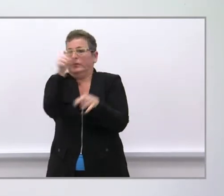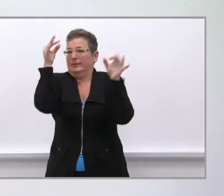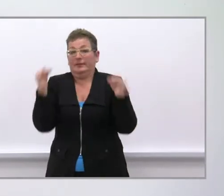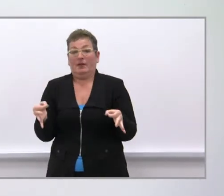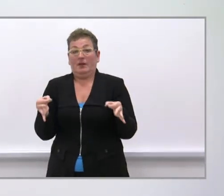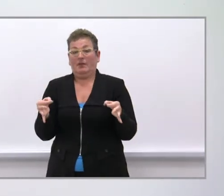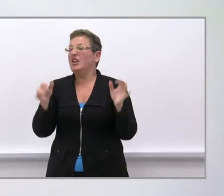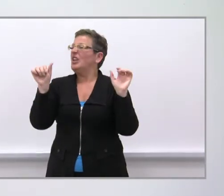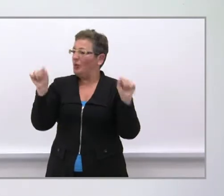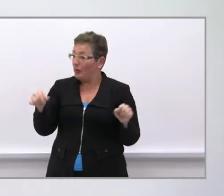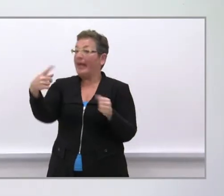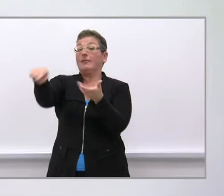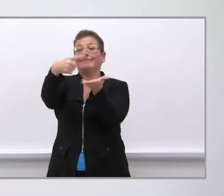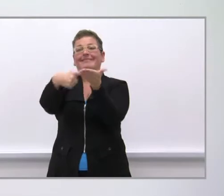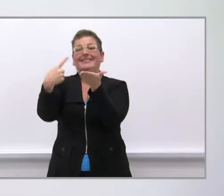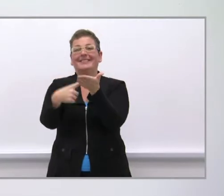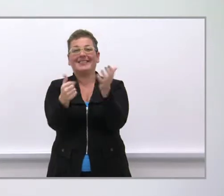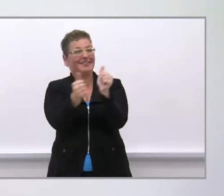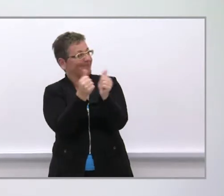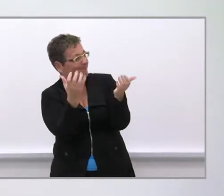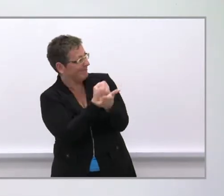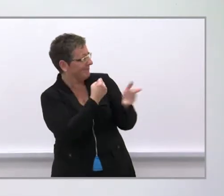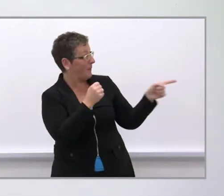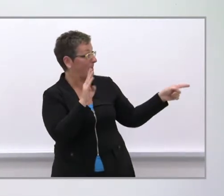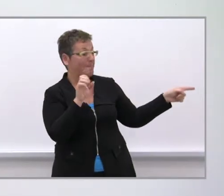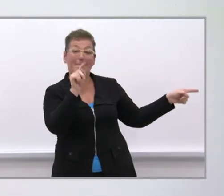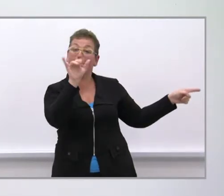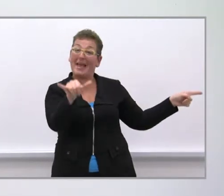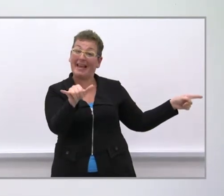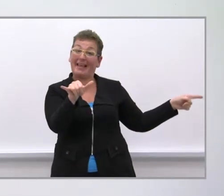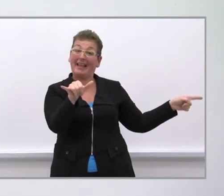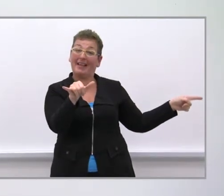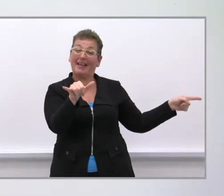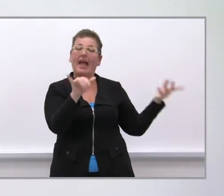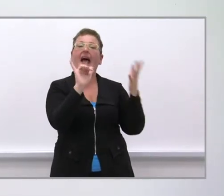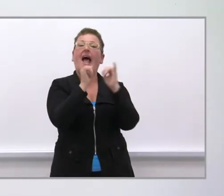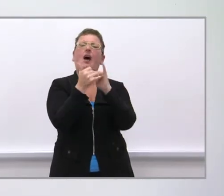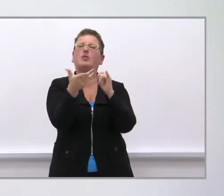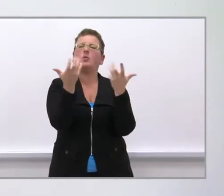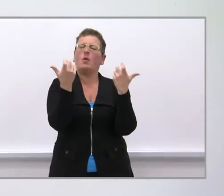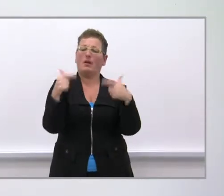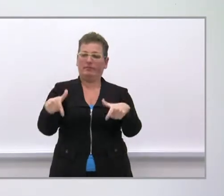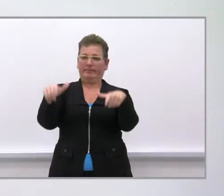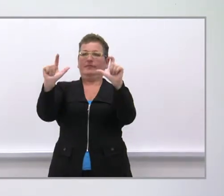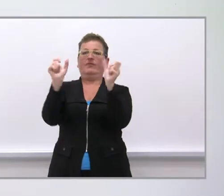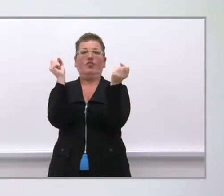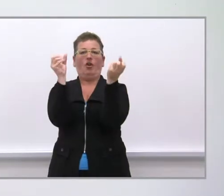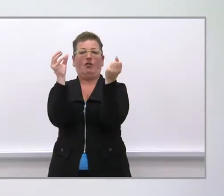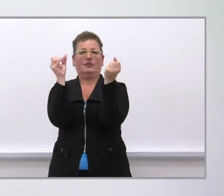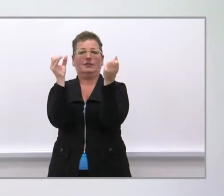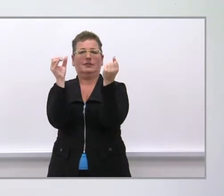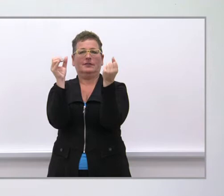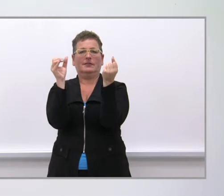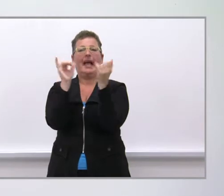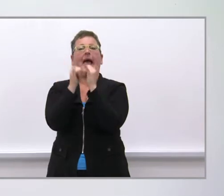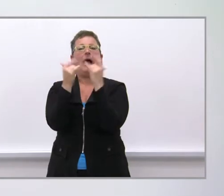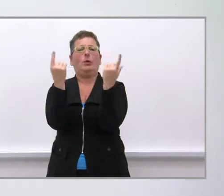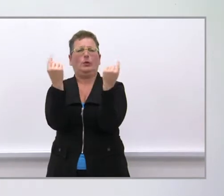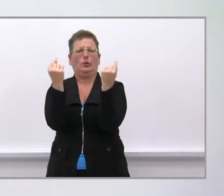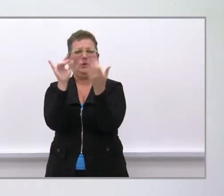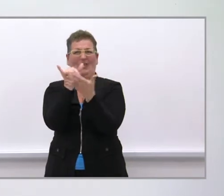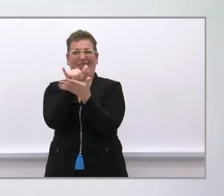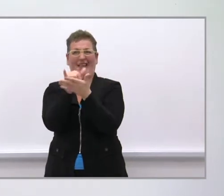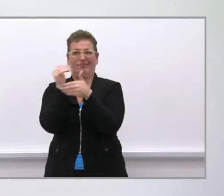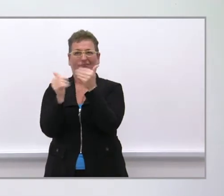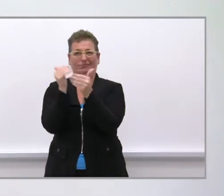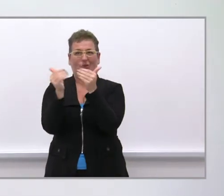guys discuss with Betty how you want the vlogs to be recorded, and I'll